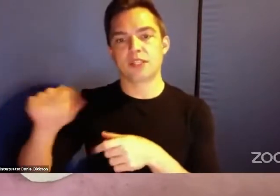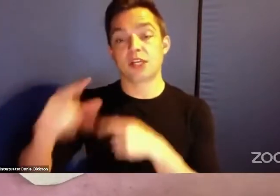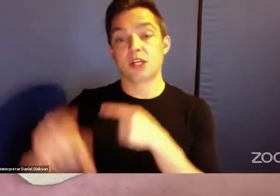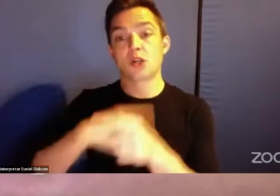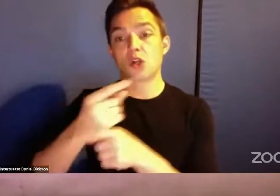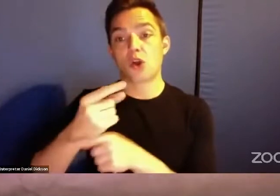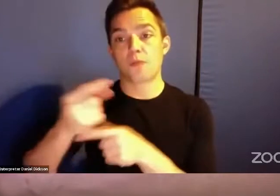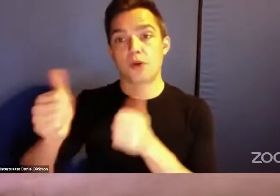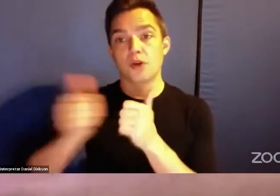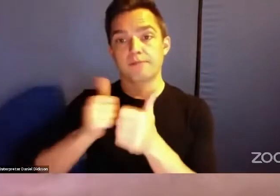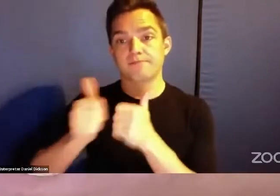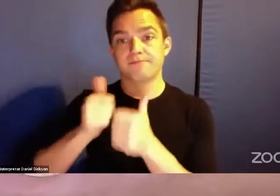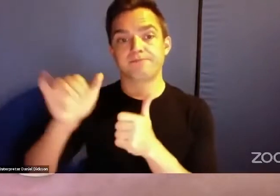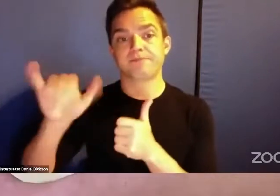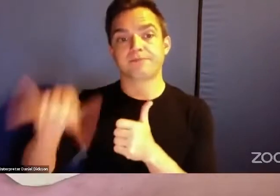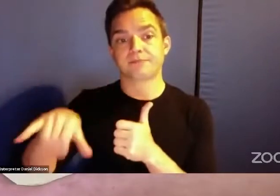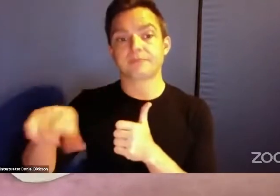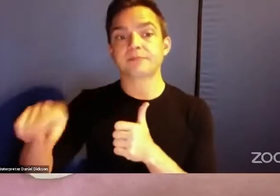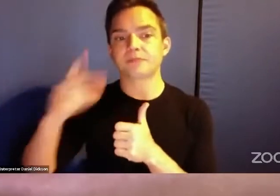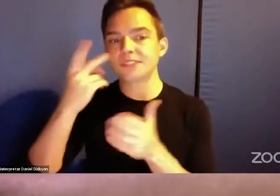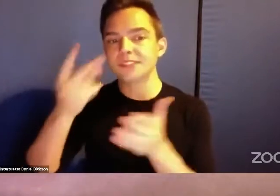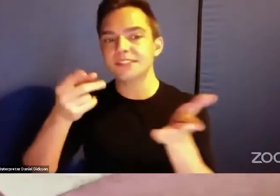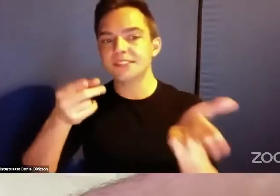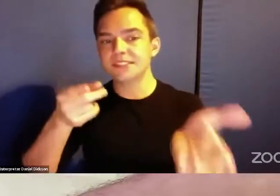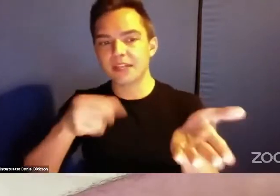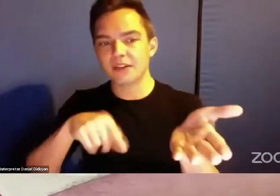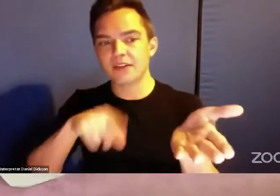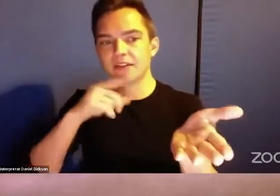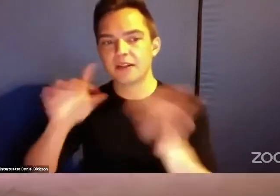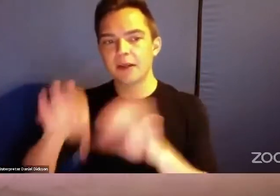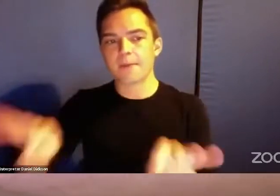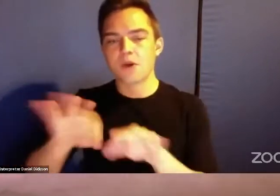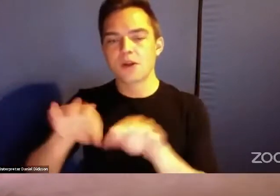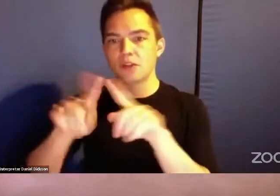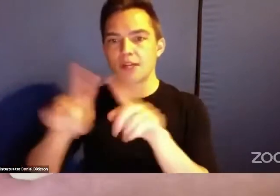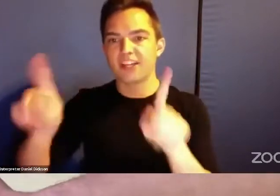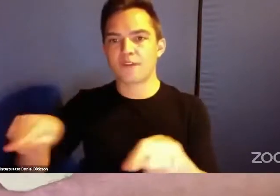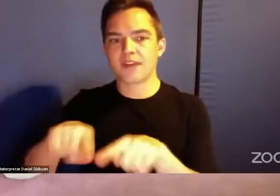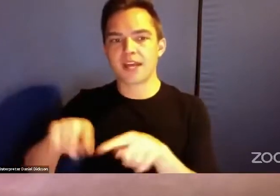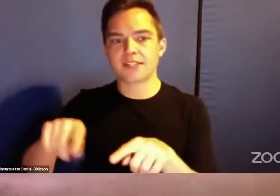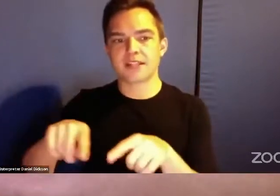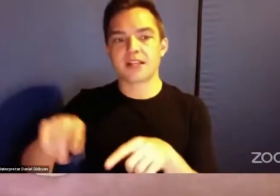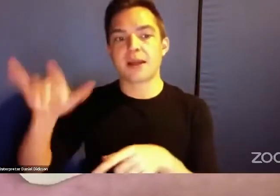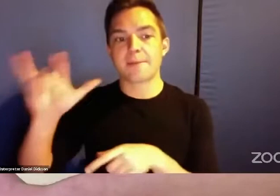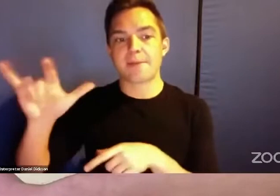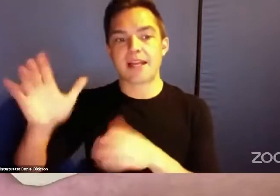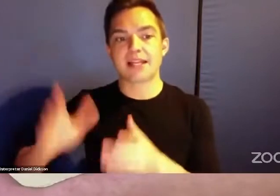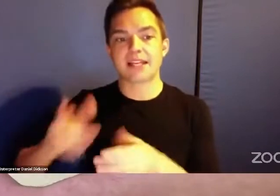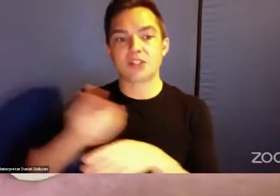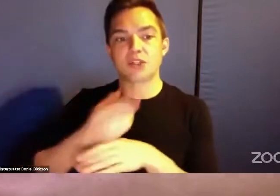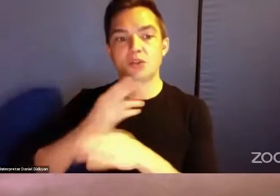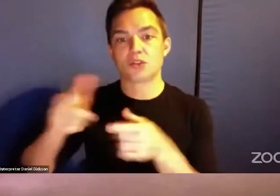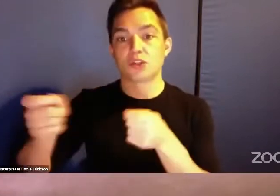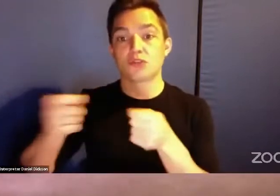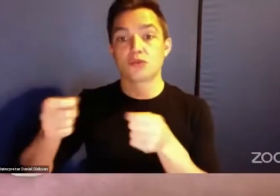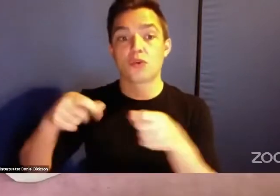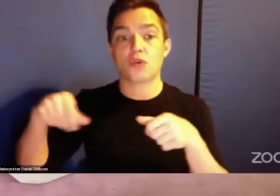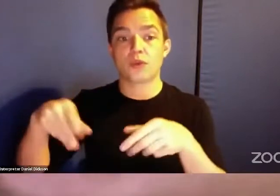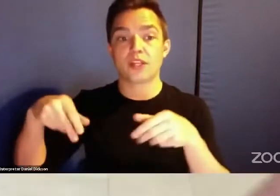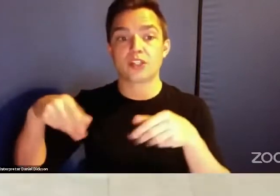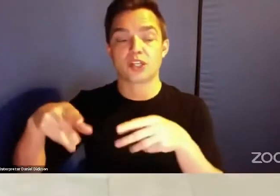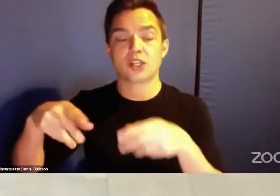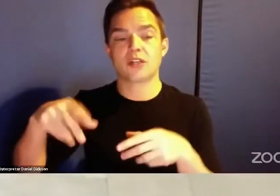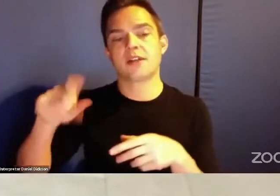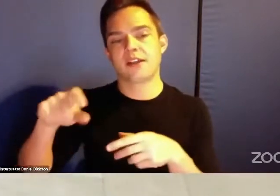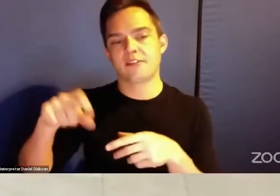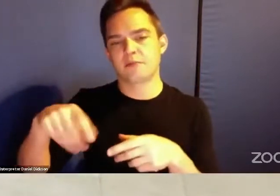here, very important is the interface that the pilot can use to control the wheelchair. It has to be intuitive. You